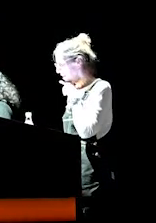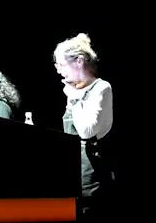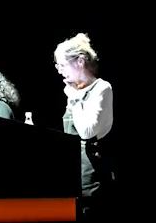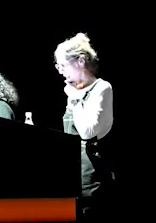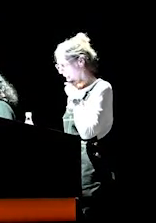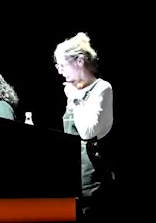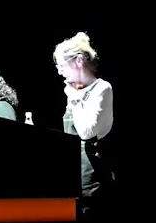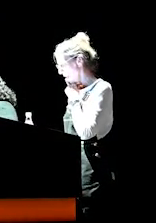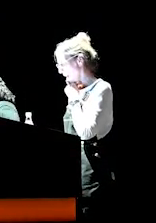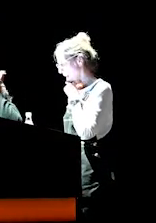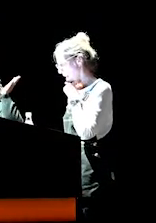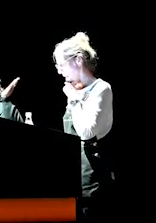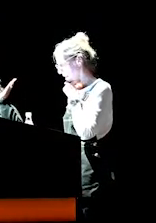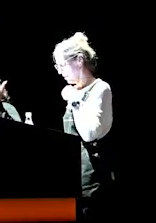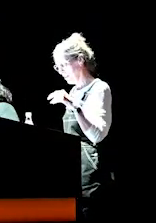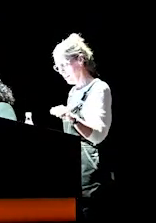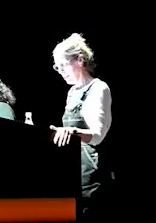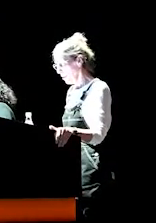So this guy